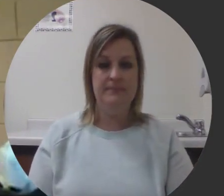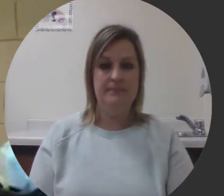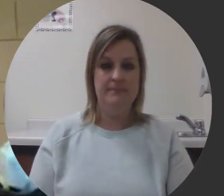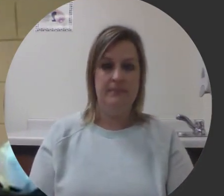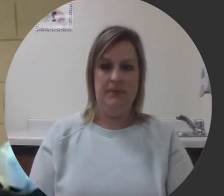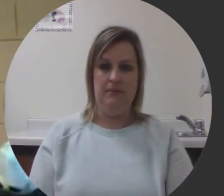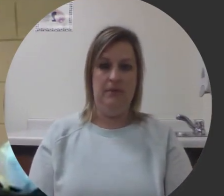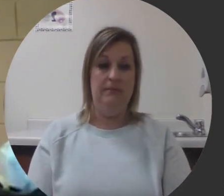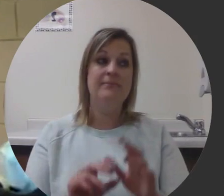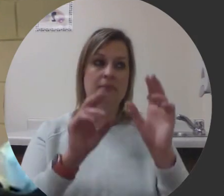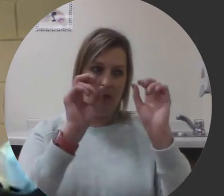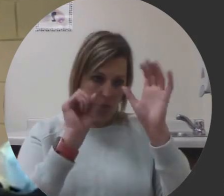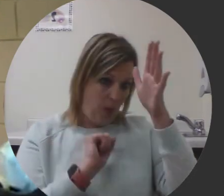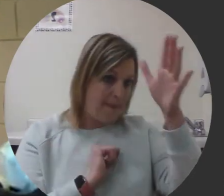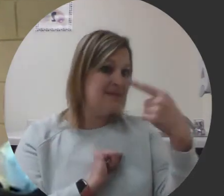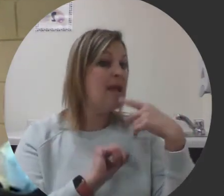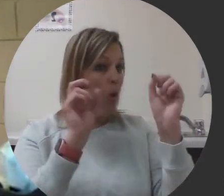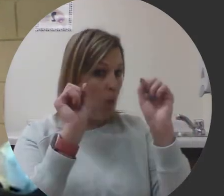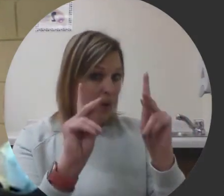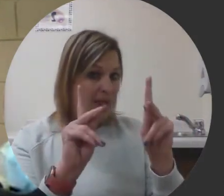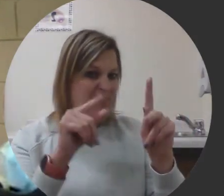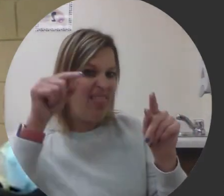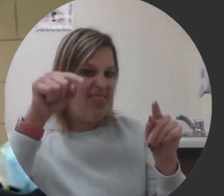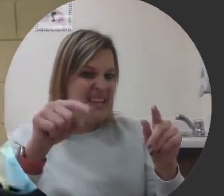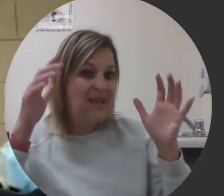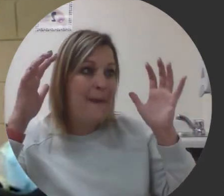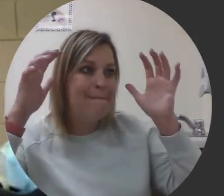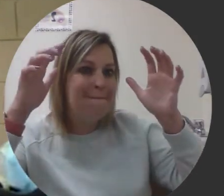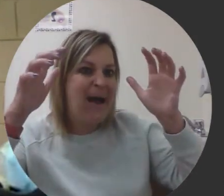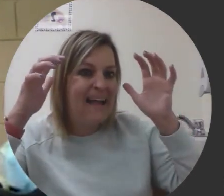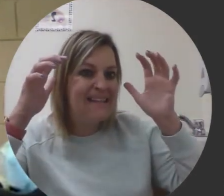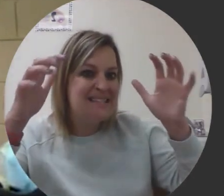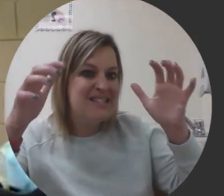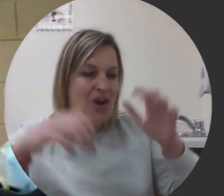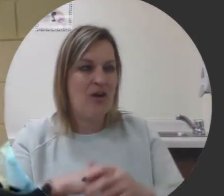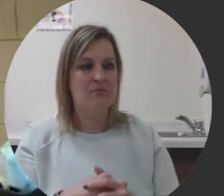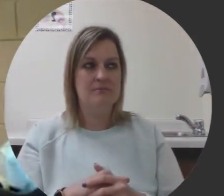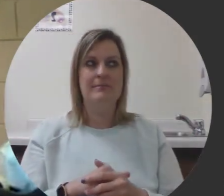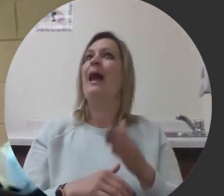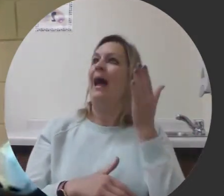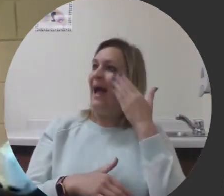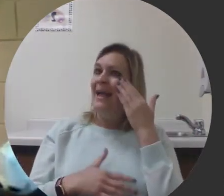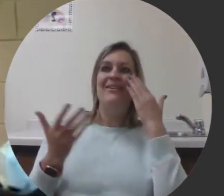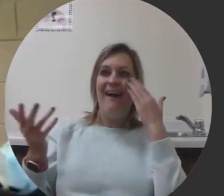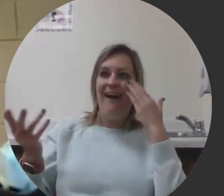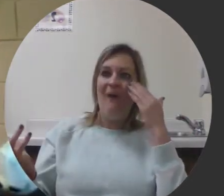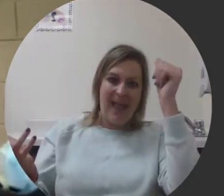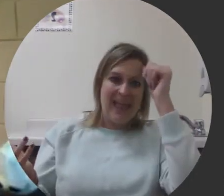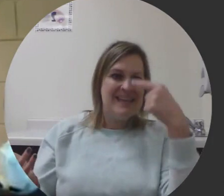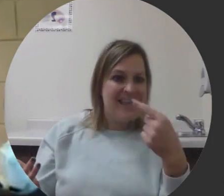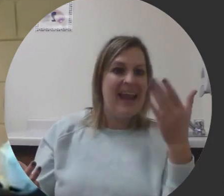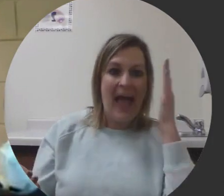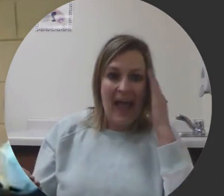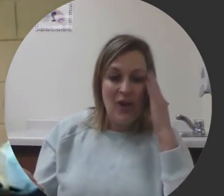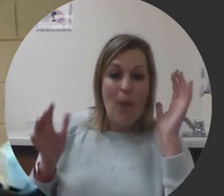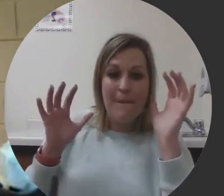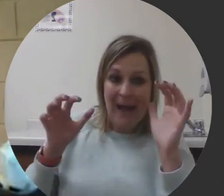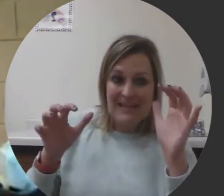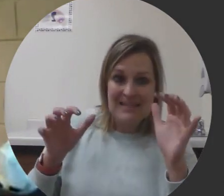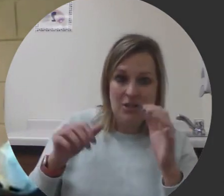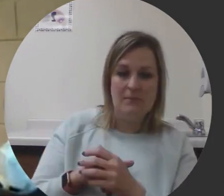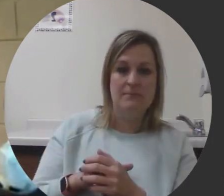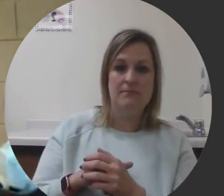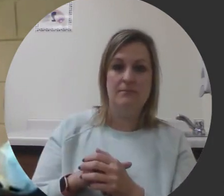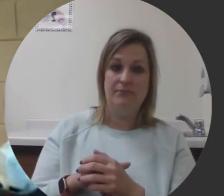Grumble. Then I'll tell you. It's a monster. I told you, said Angus. Always there have been tales